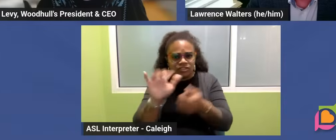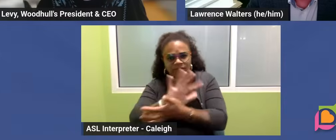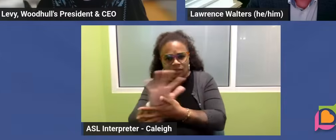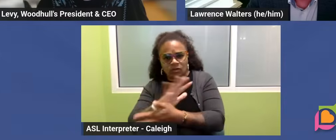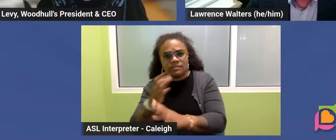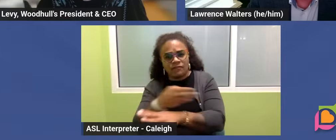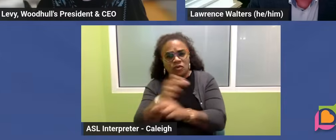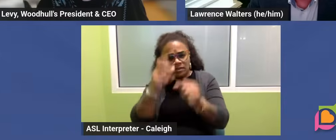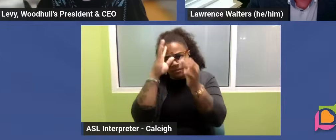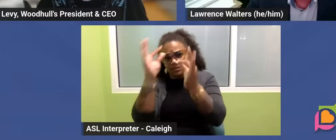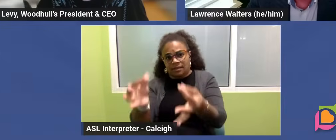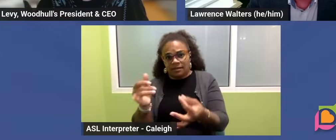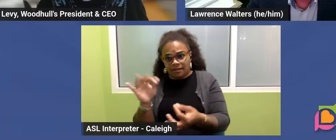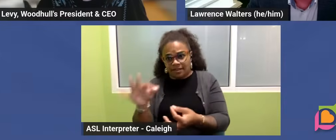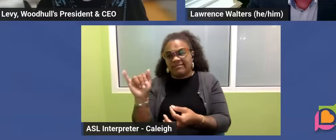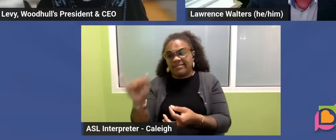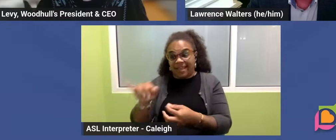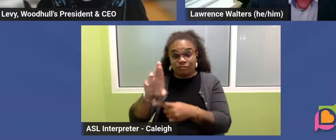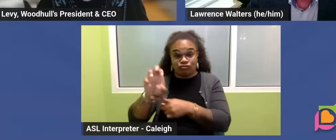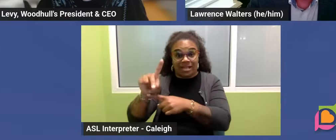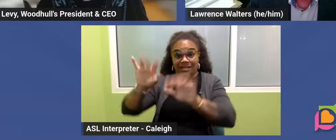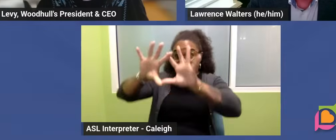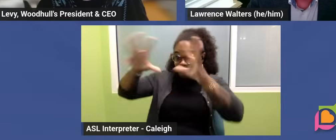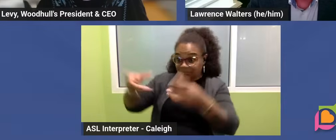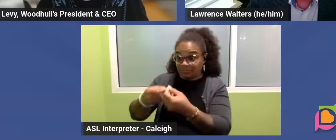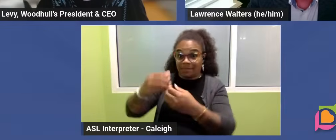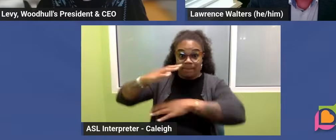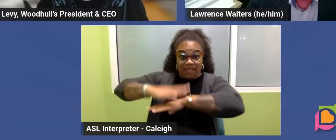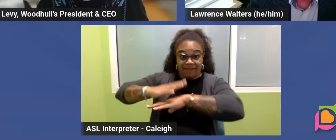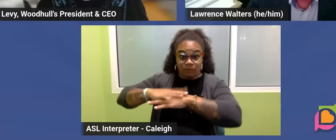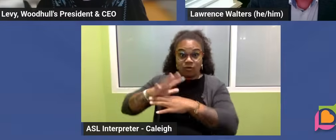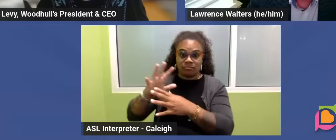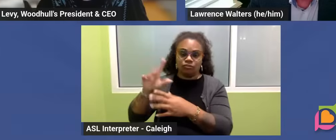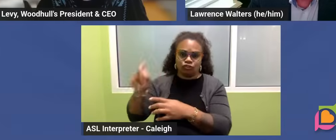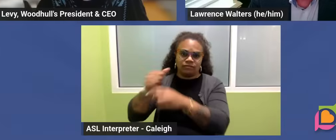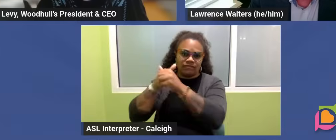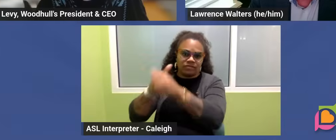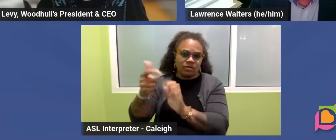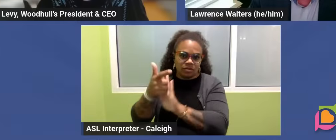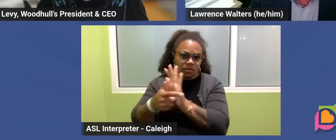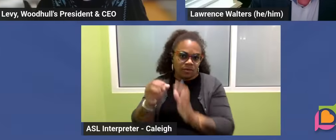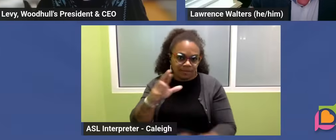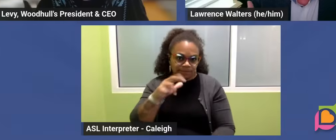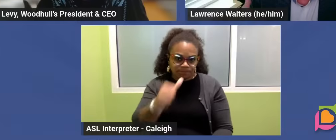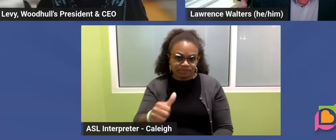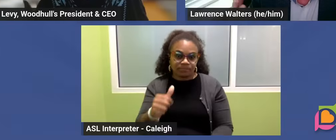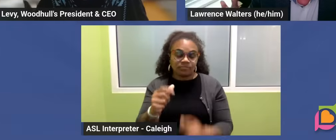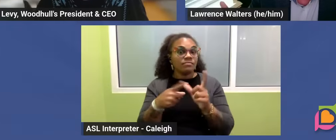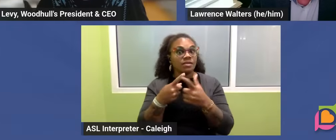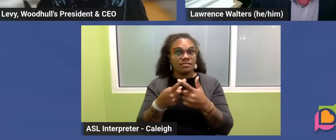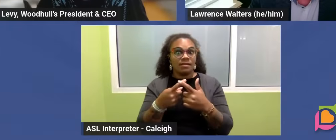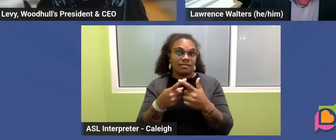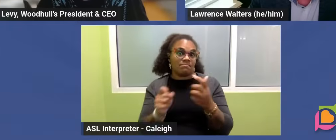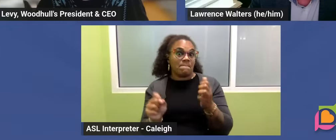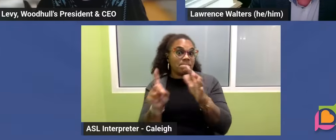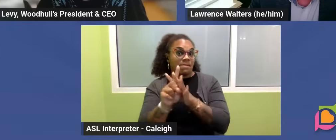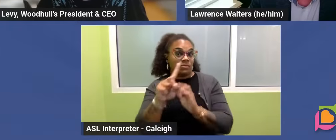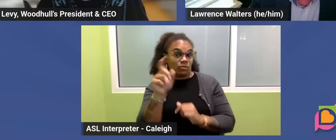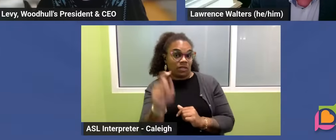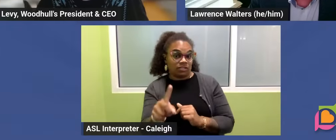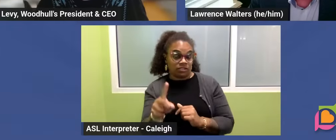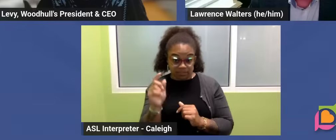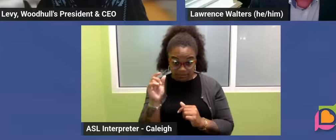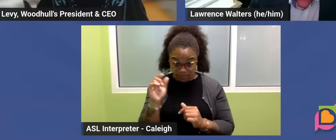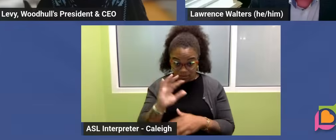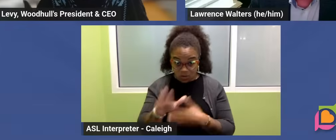not the platform is covered by these laws. And the question then becomes: is it all material that